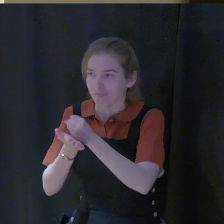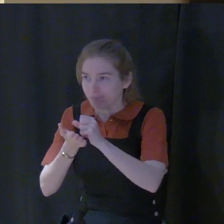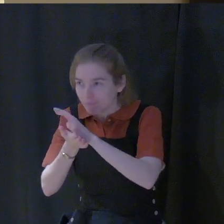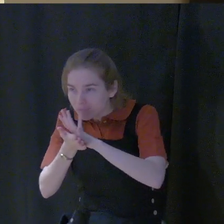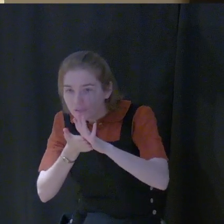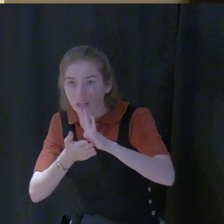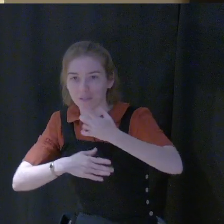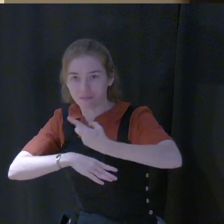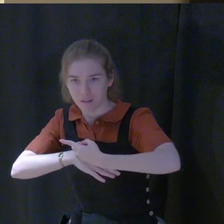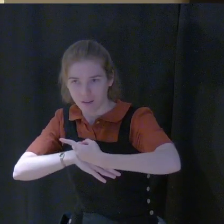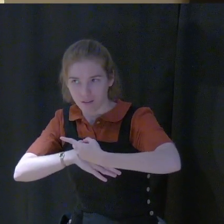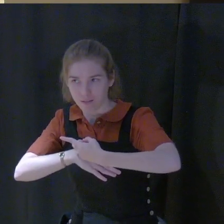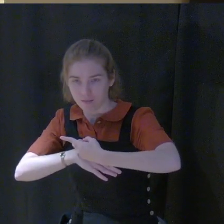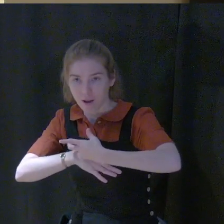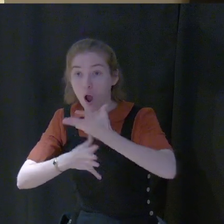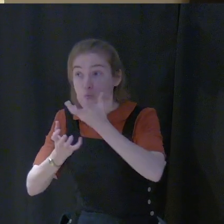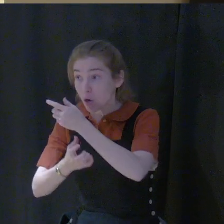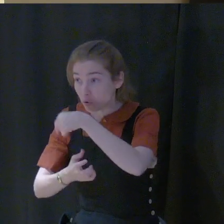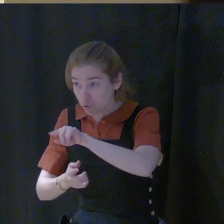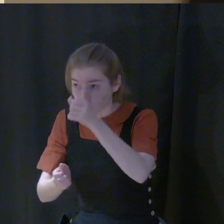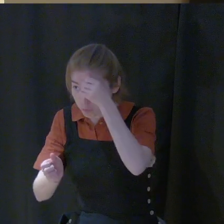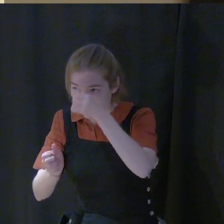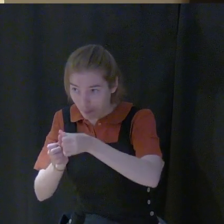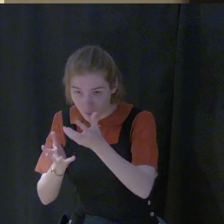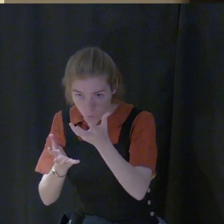day that I want you to remember.